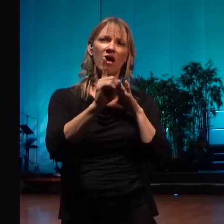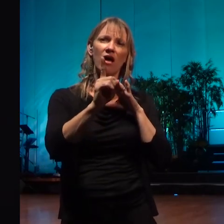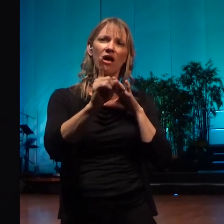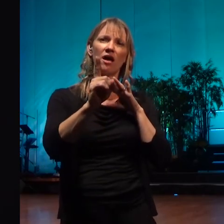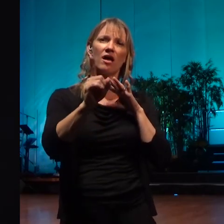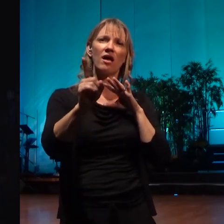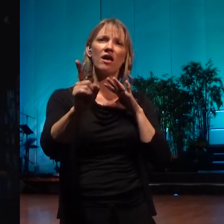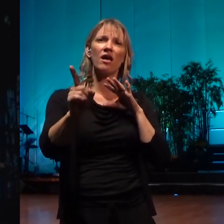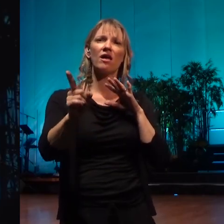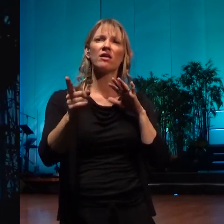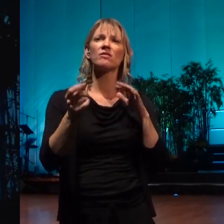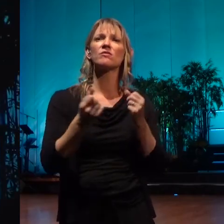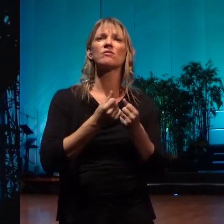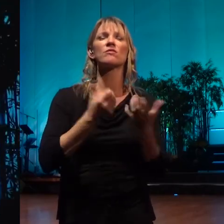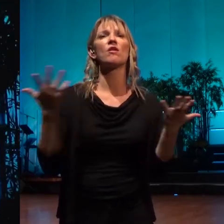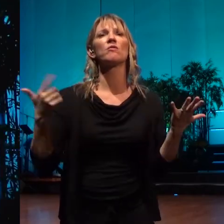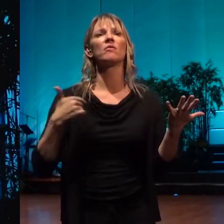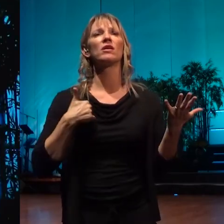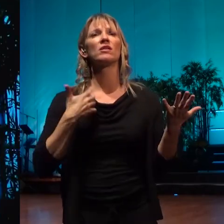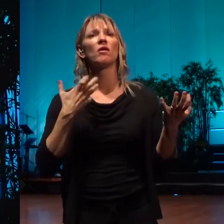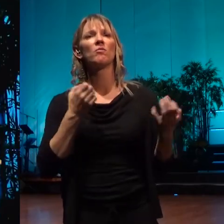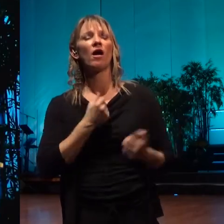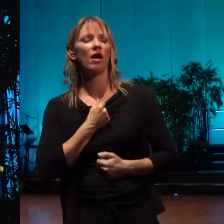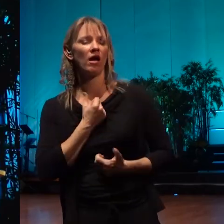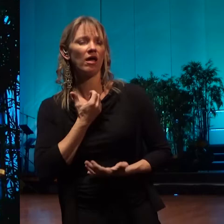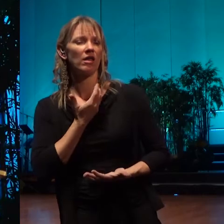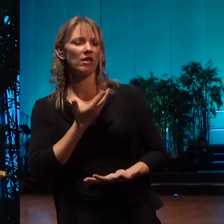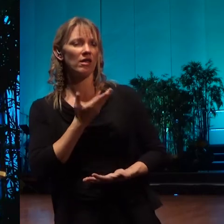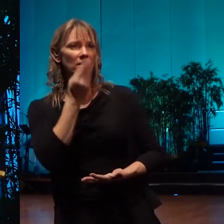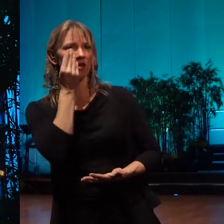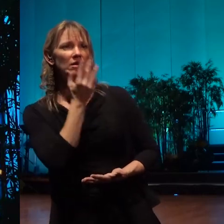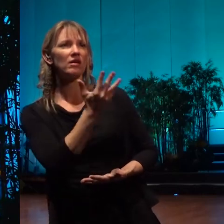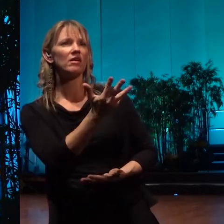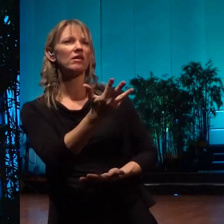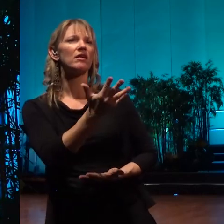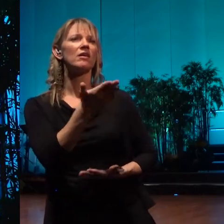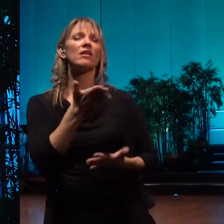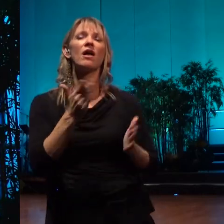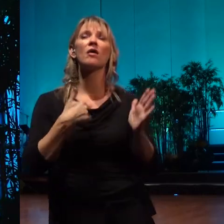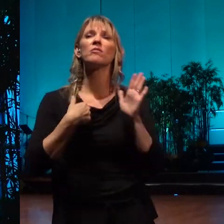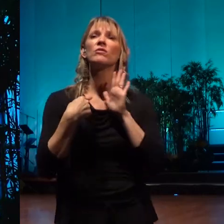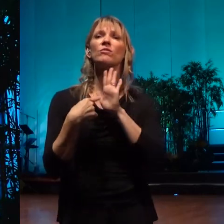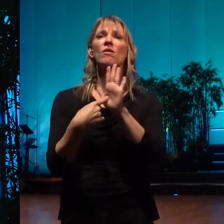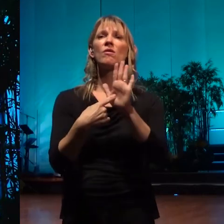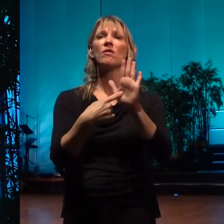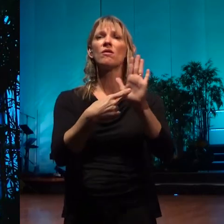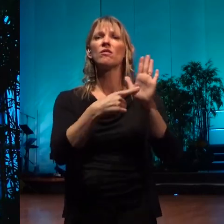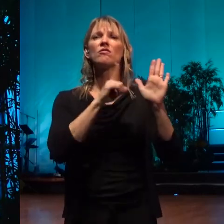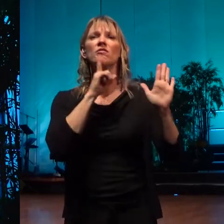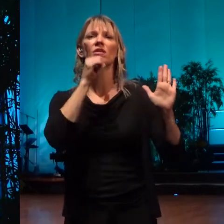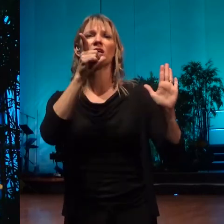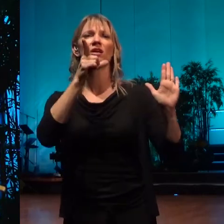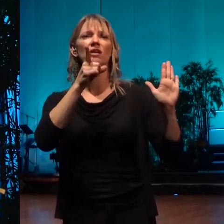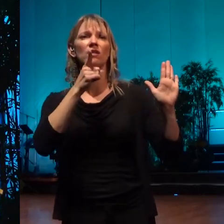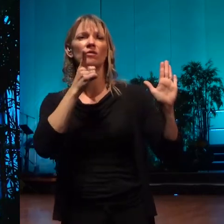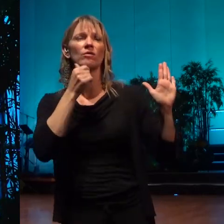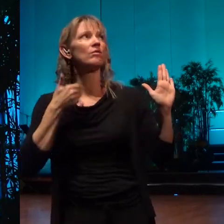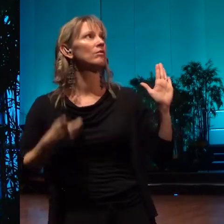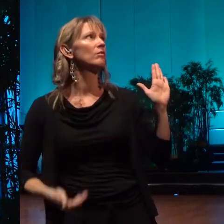got so much I wanted to say. Let me show you the real me.